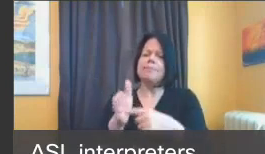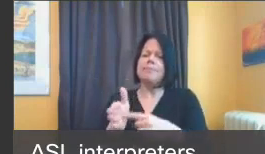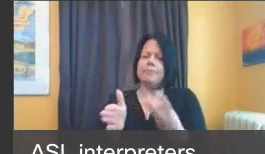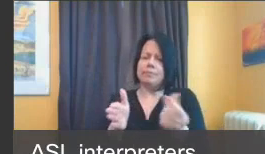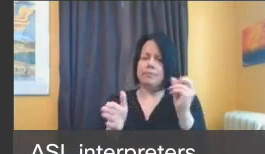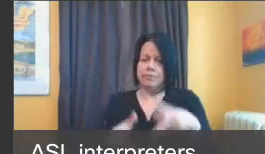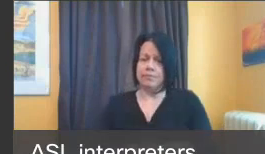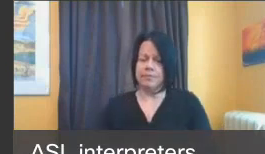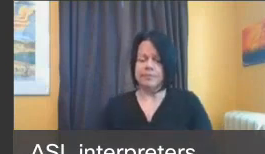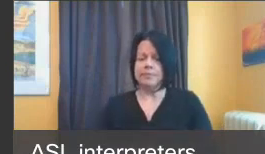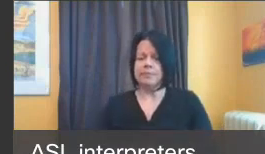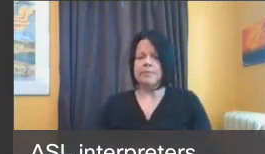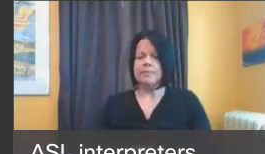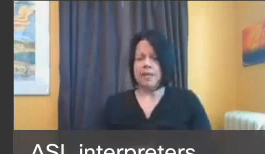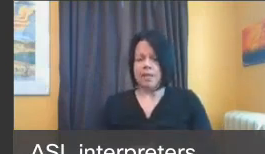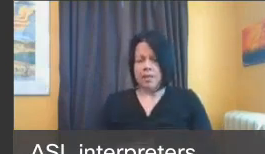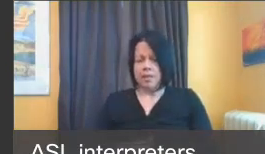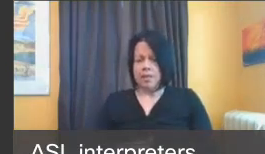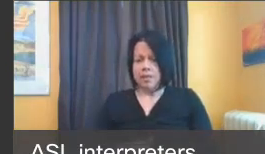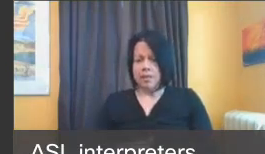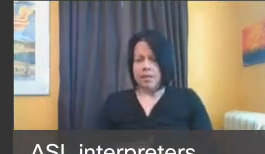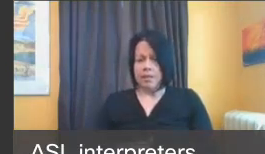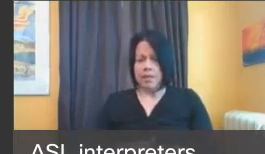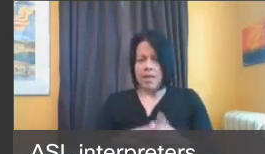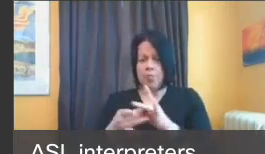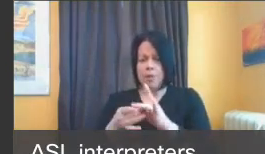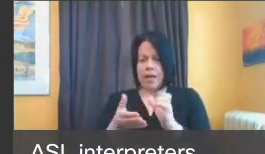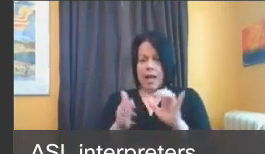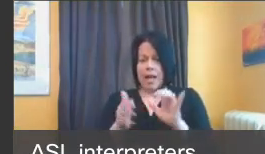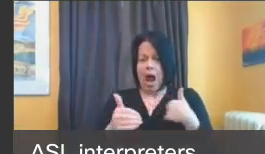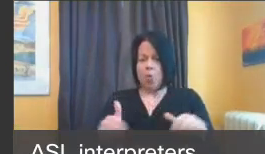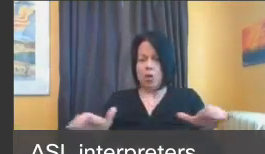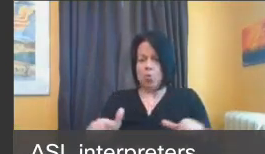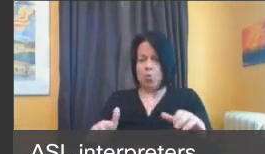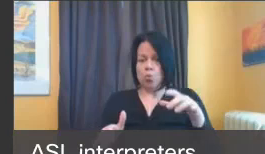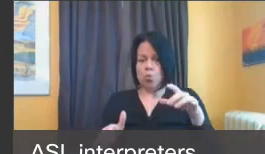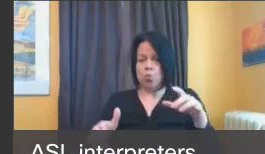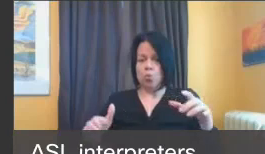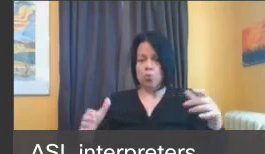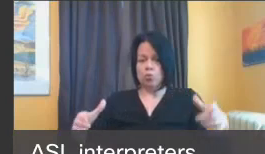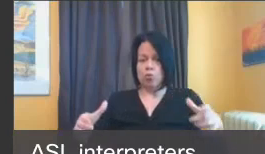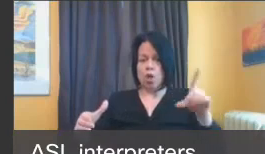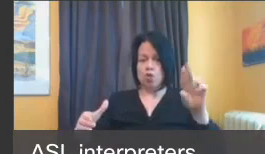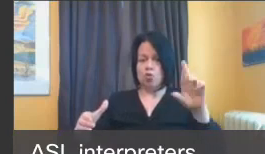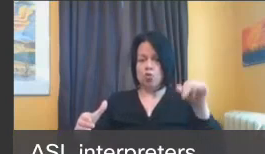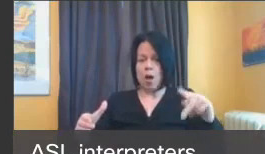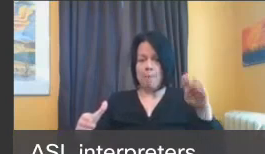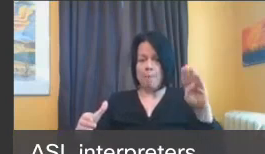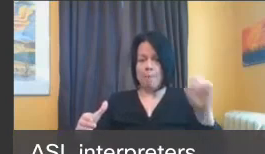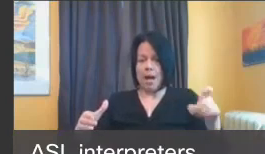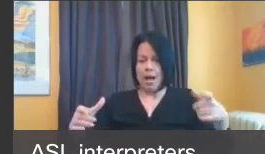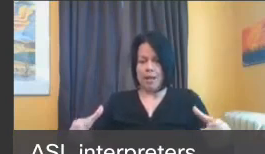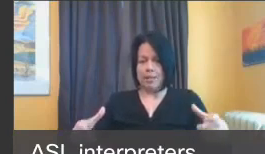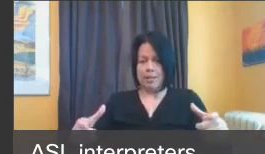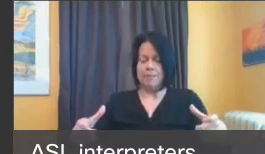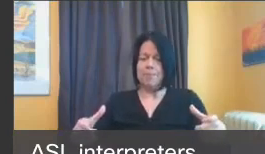about. Primarily in reference to the way we offer our drop boxes. So in a big county like ours, the way that the